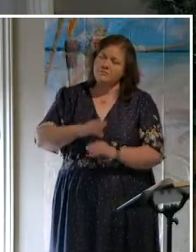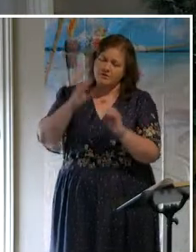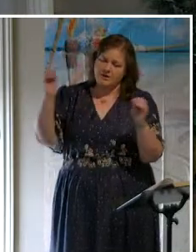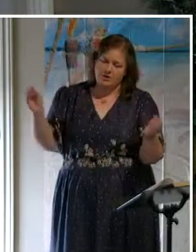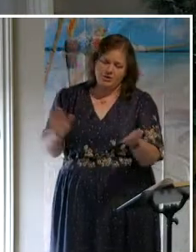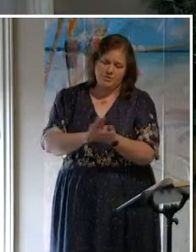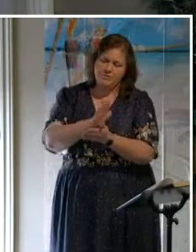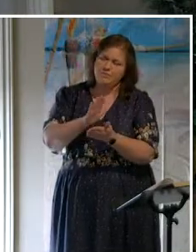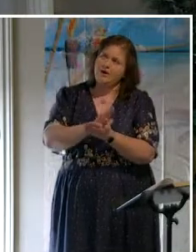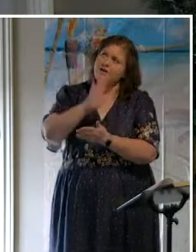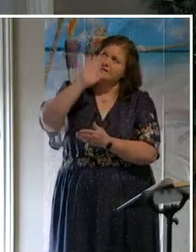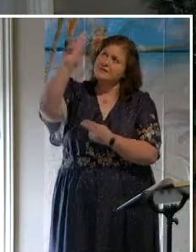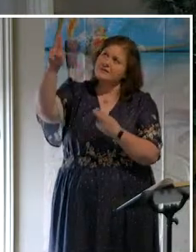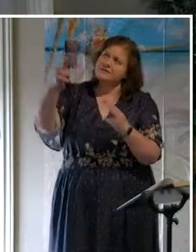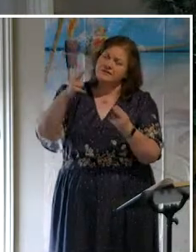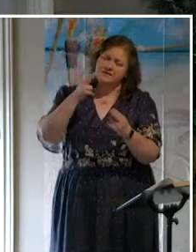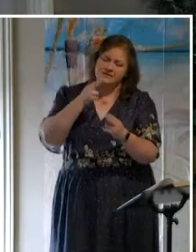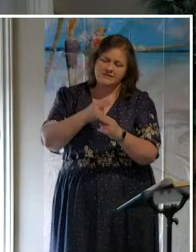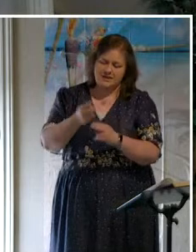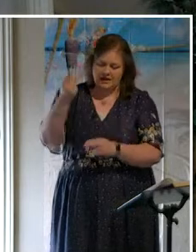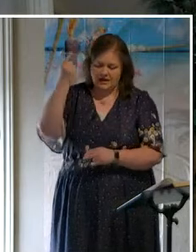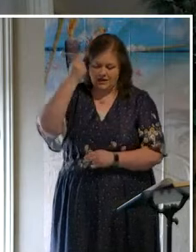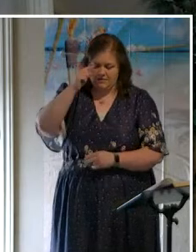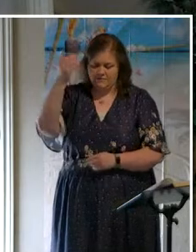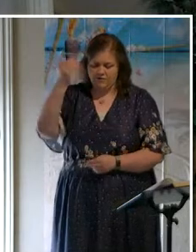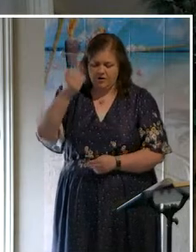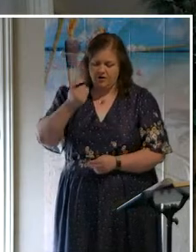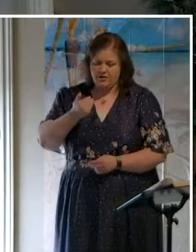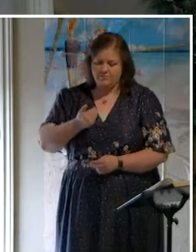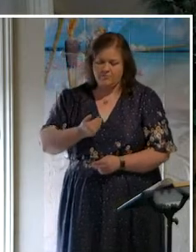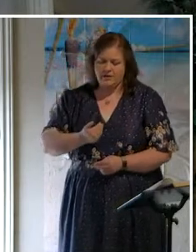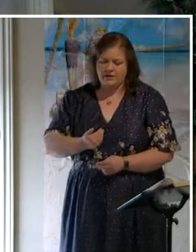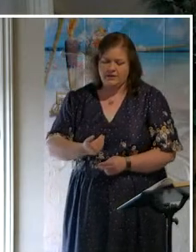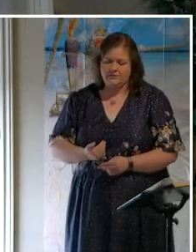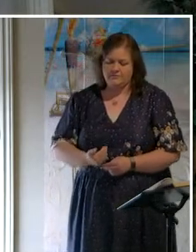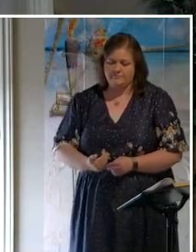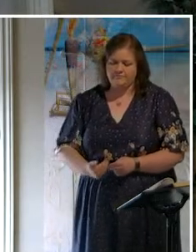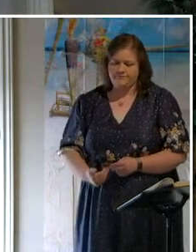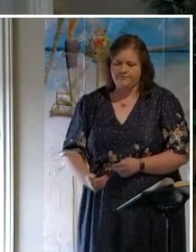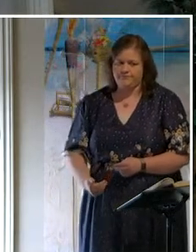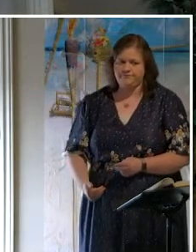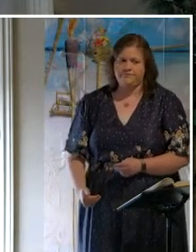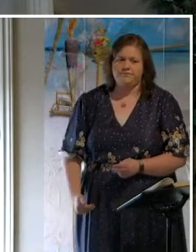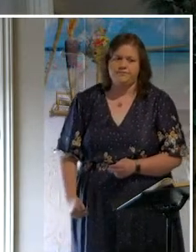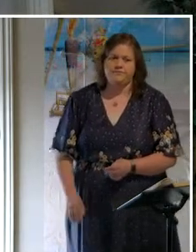for me, oh praise his name, it was for me.